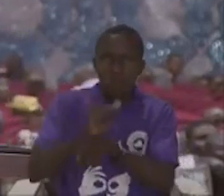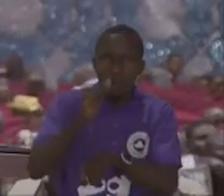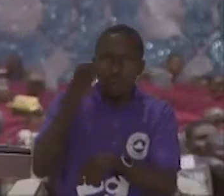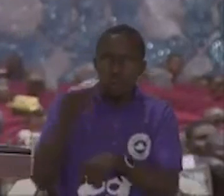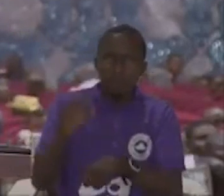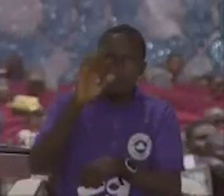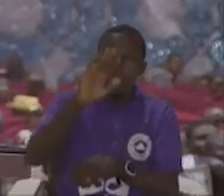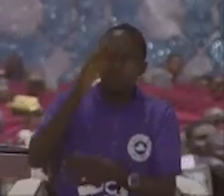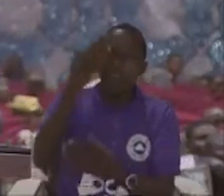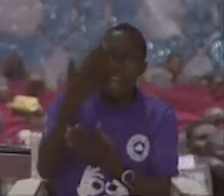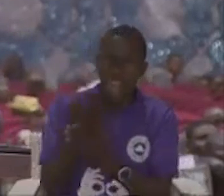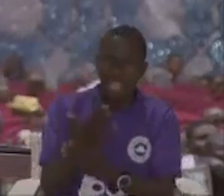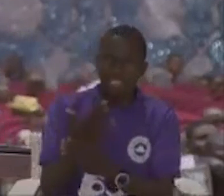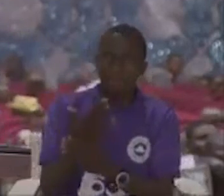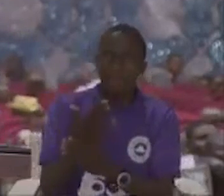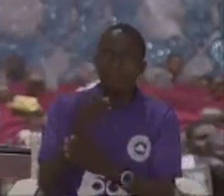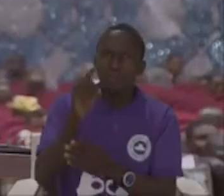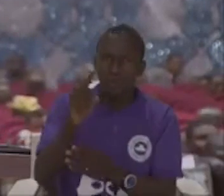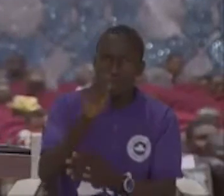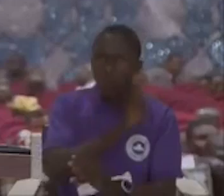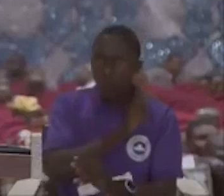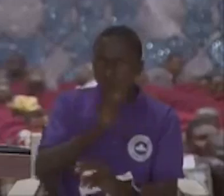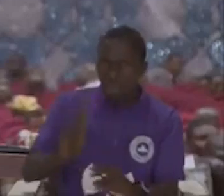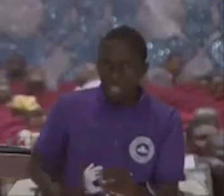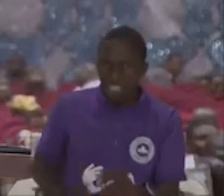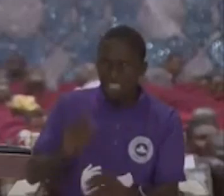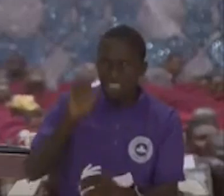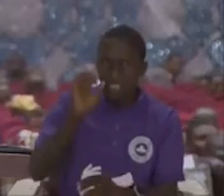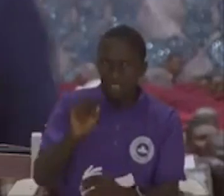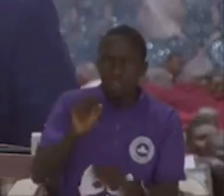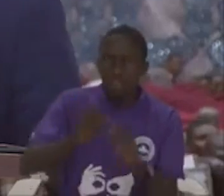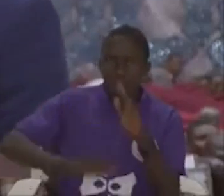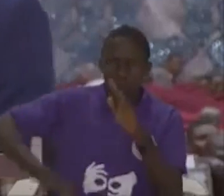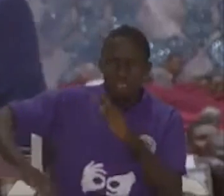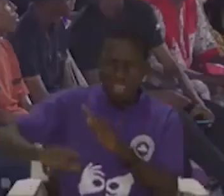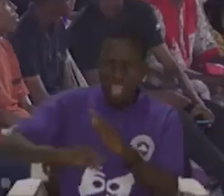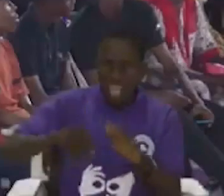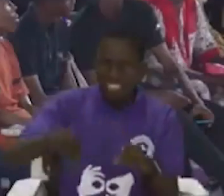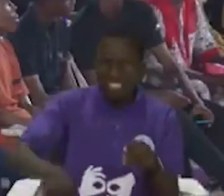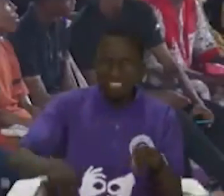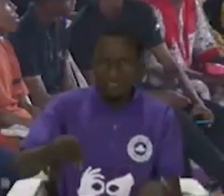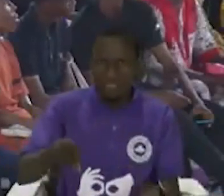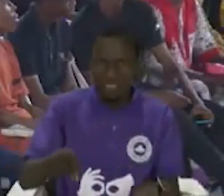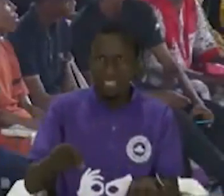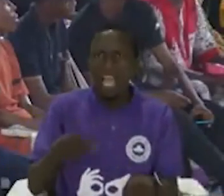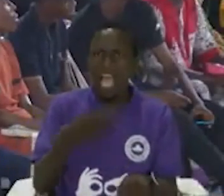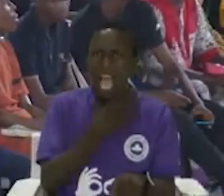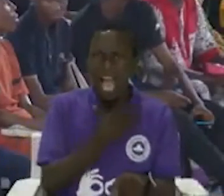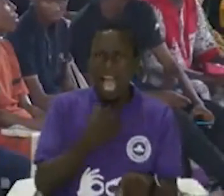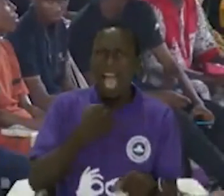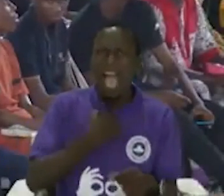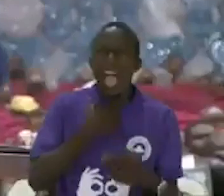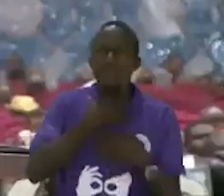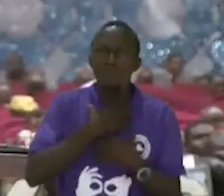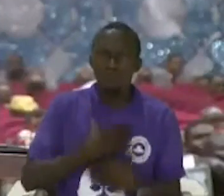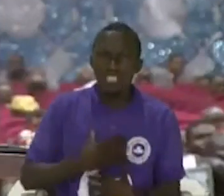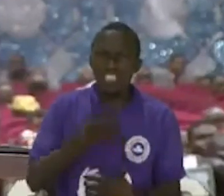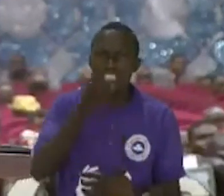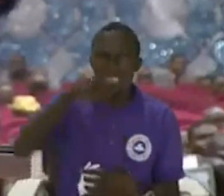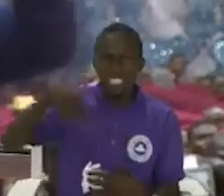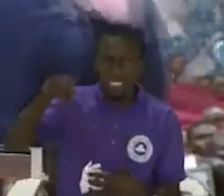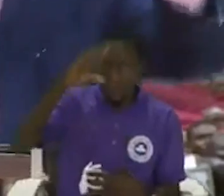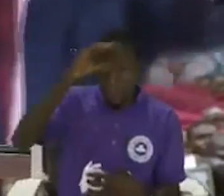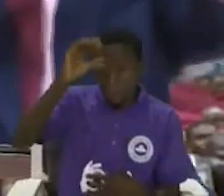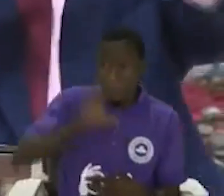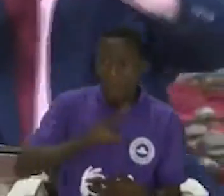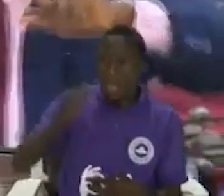him all things under his feet. I wish the man knew when the devil came, he